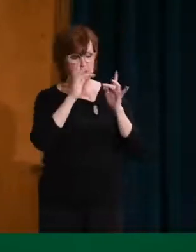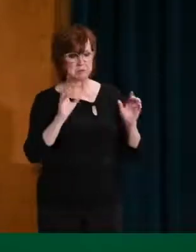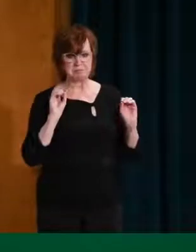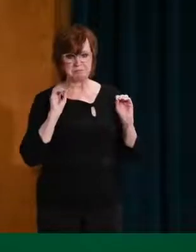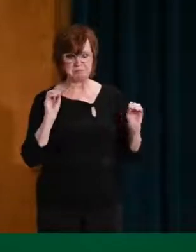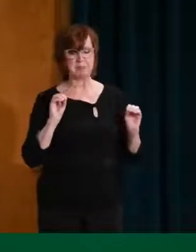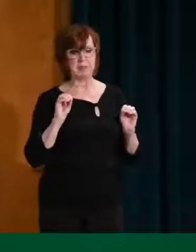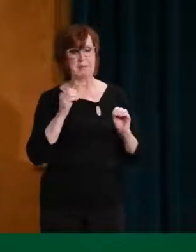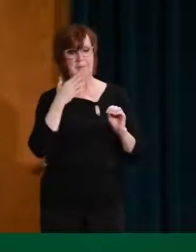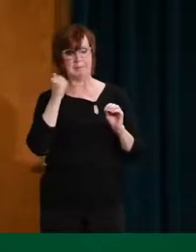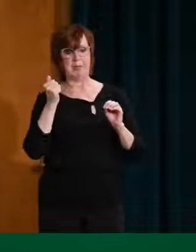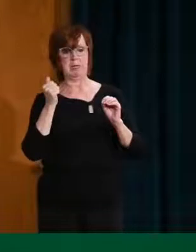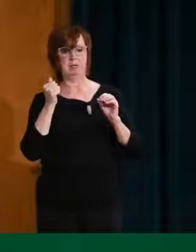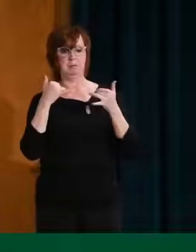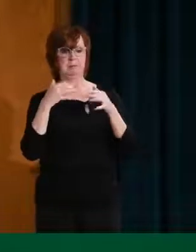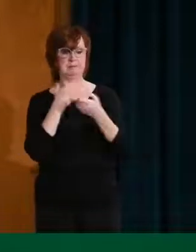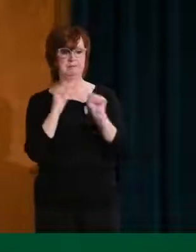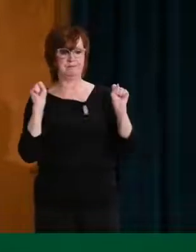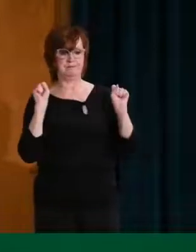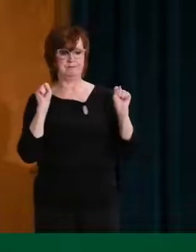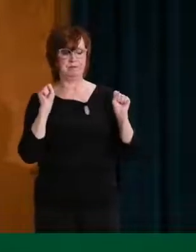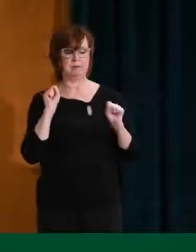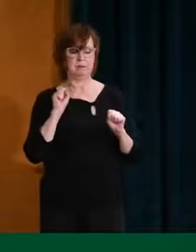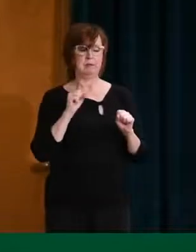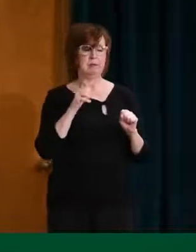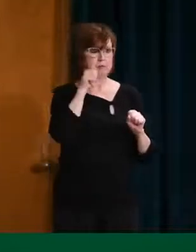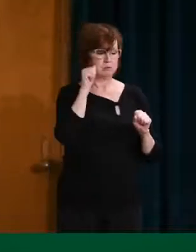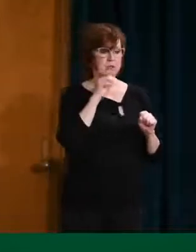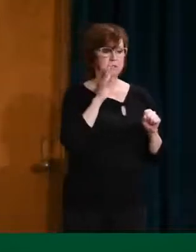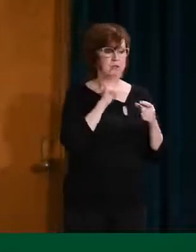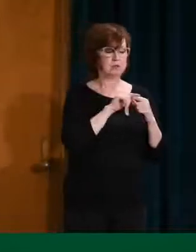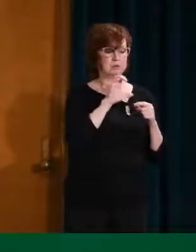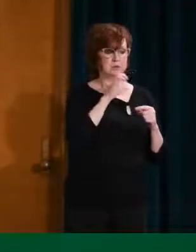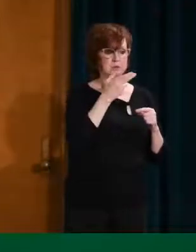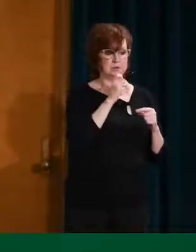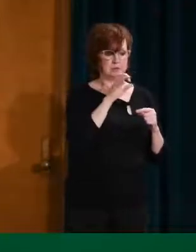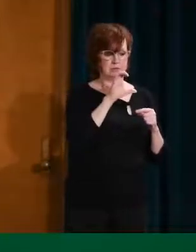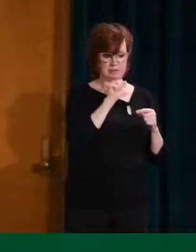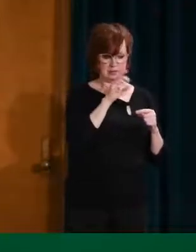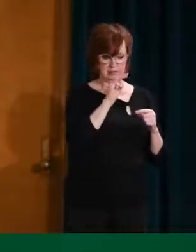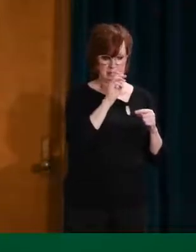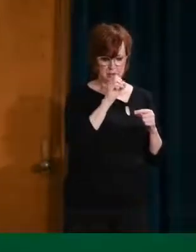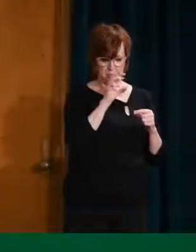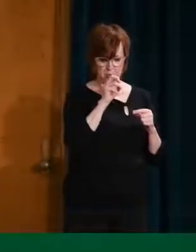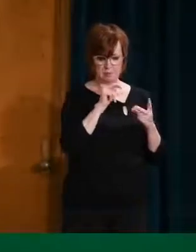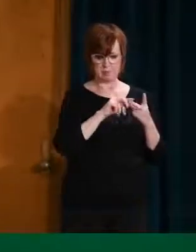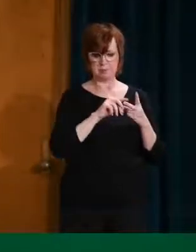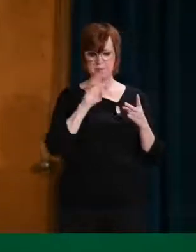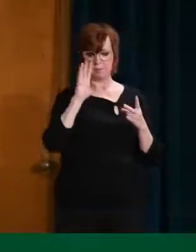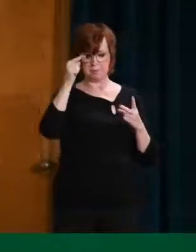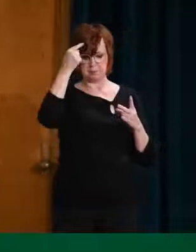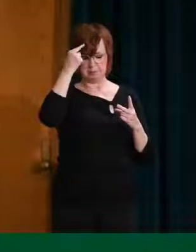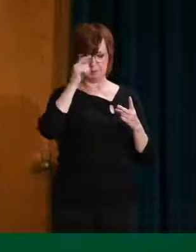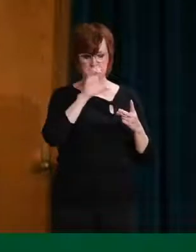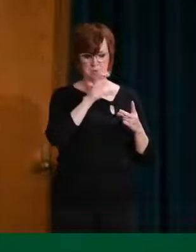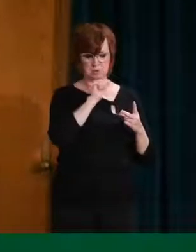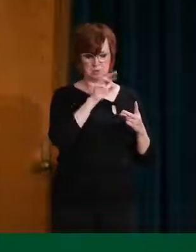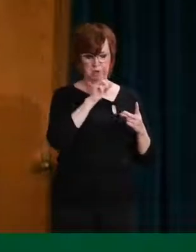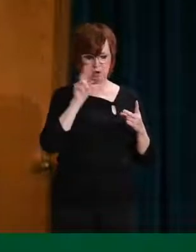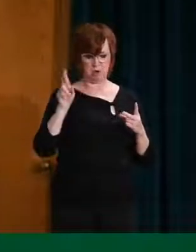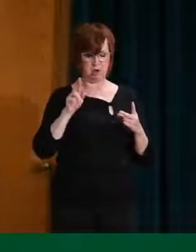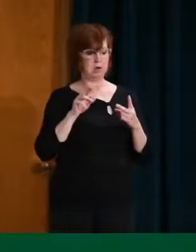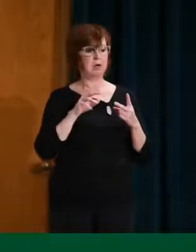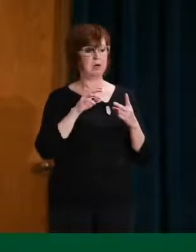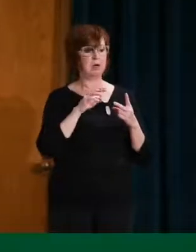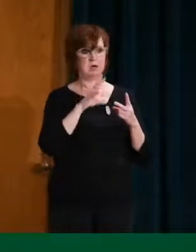Cameron, as well as a number of other chiefs that I know Minister Carr has been in contact with this morning from right across the